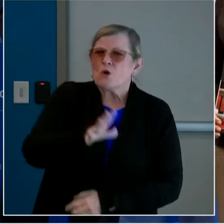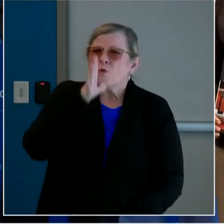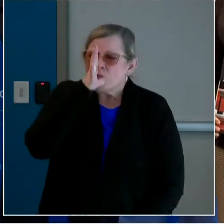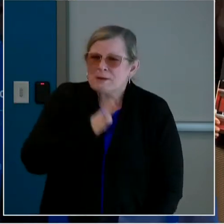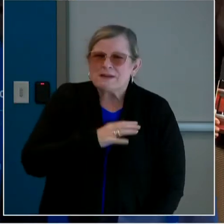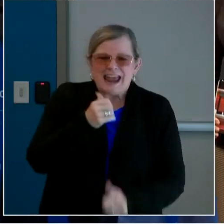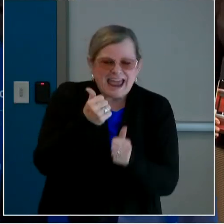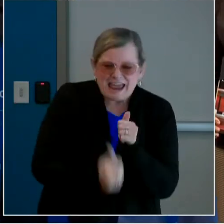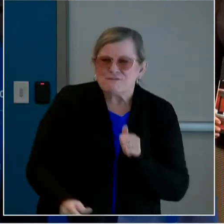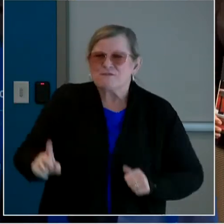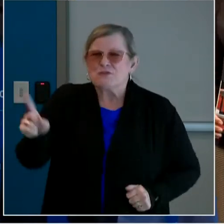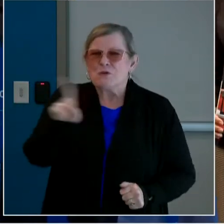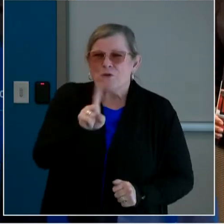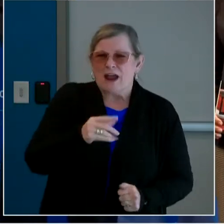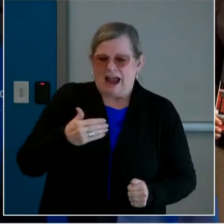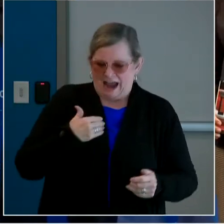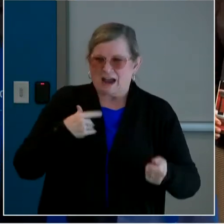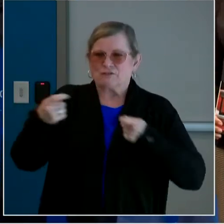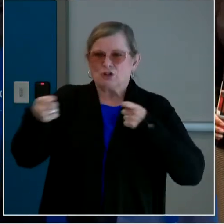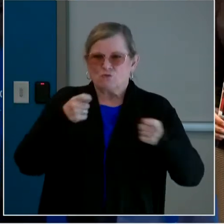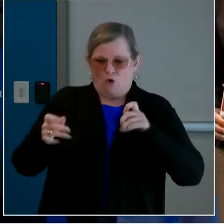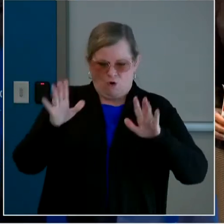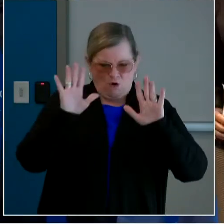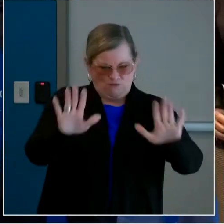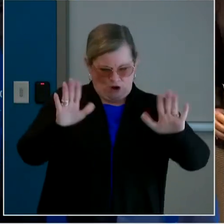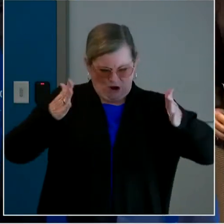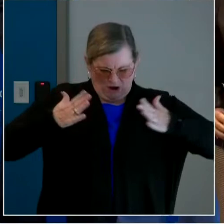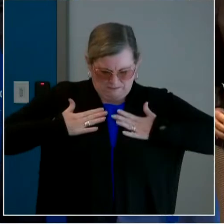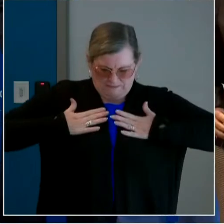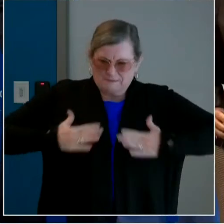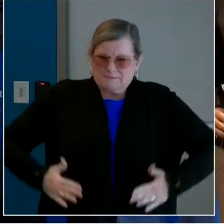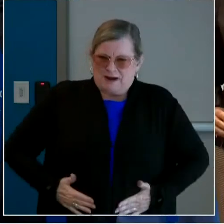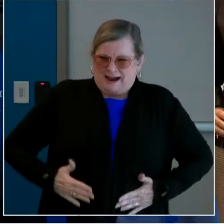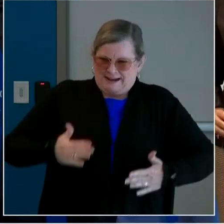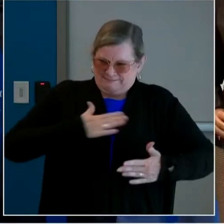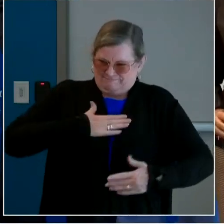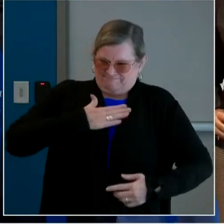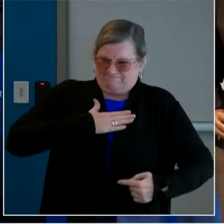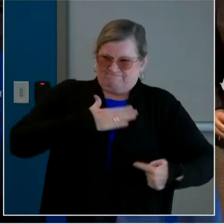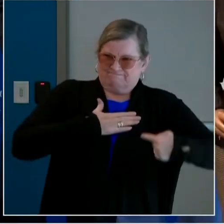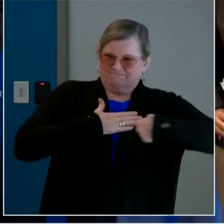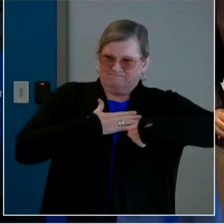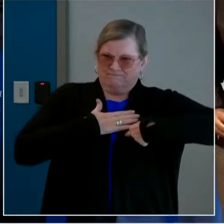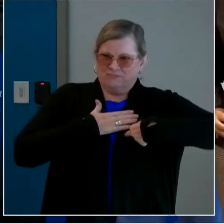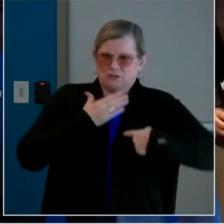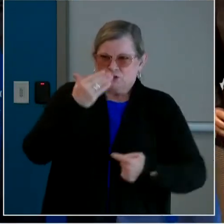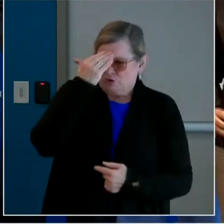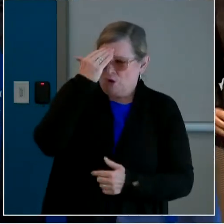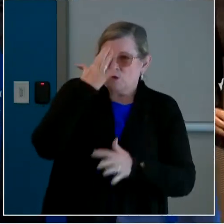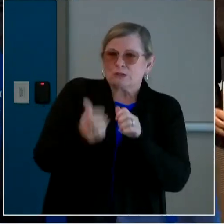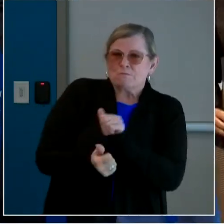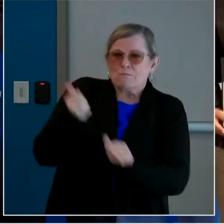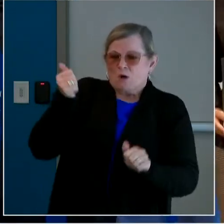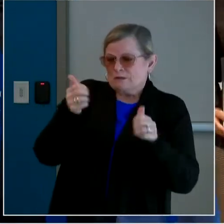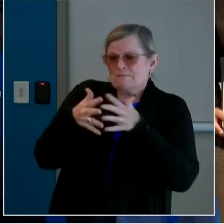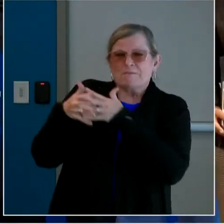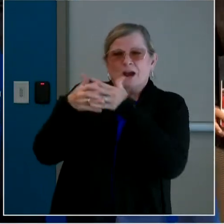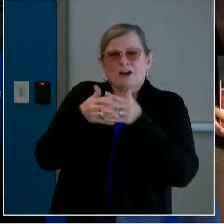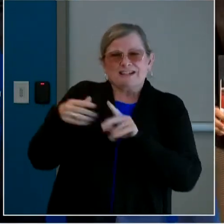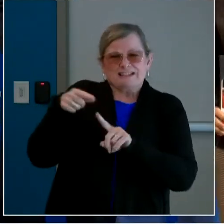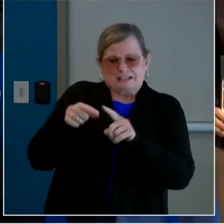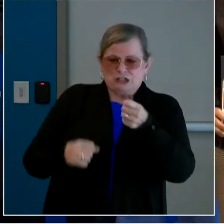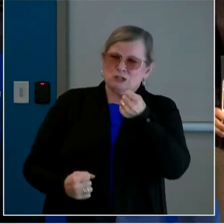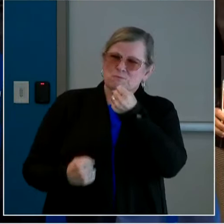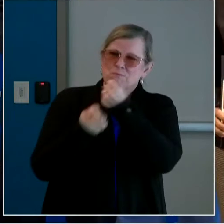their own bodies. We know that a majority of Americans support a woman's right to